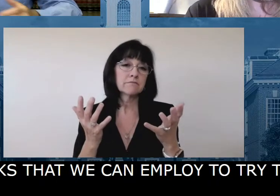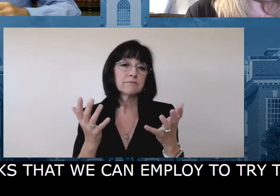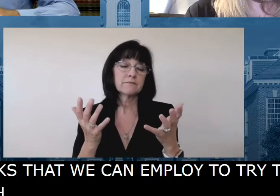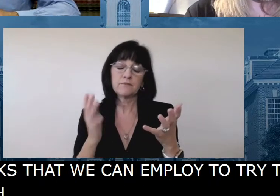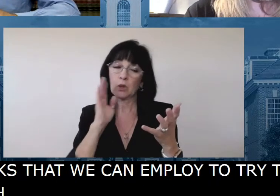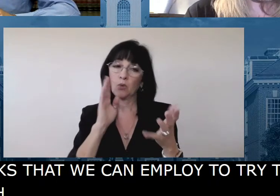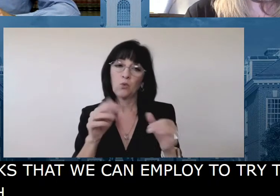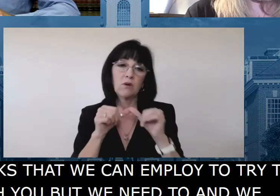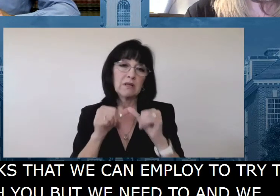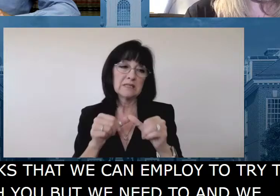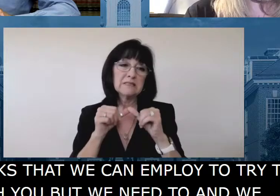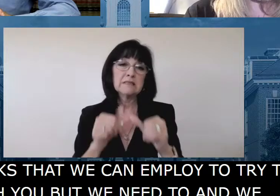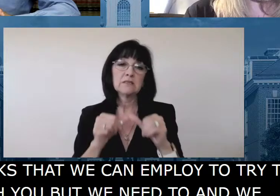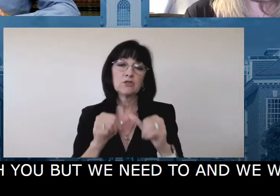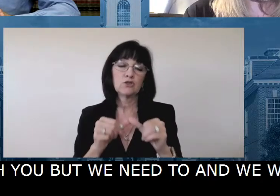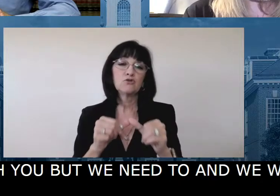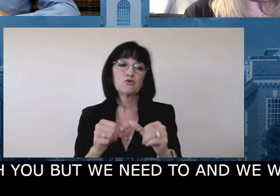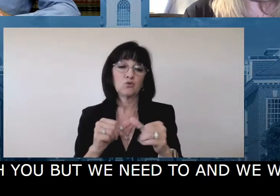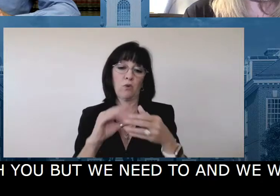to do that.